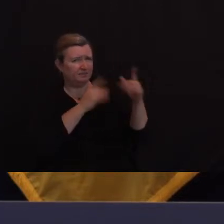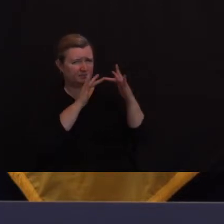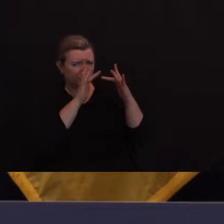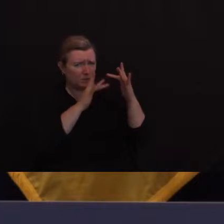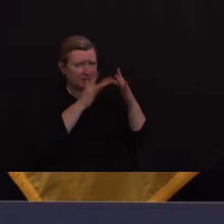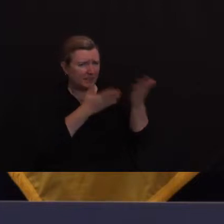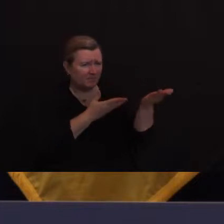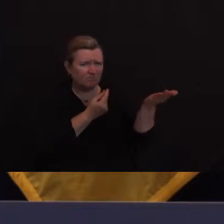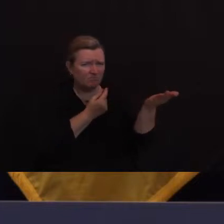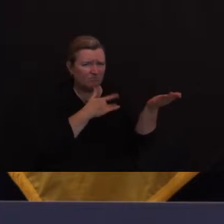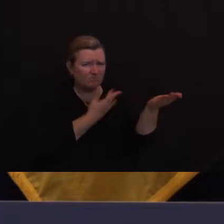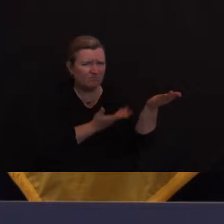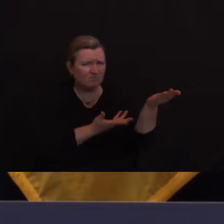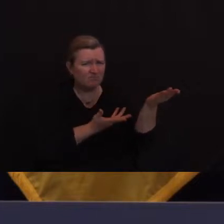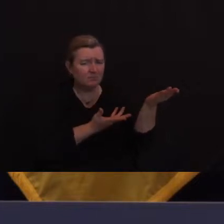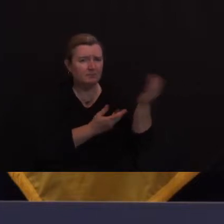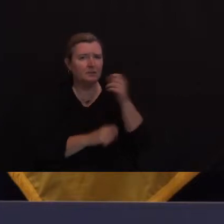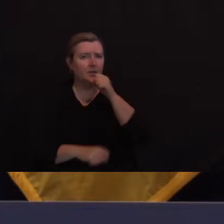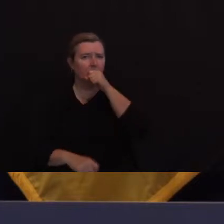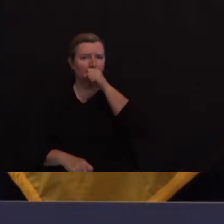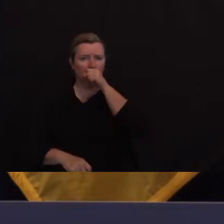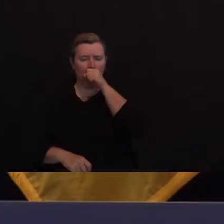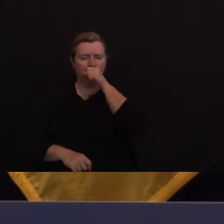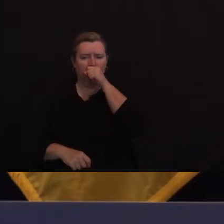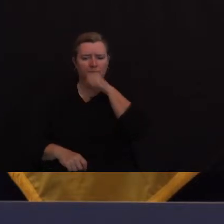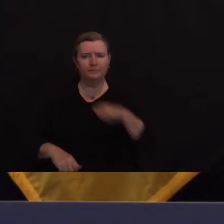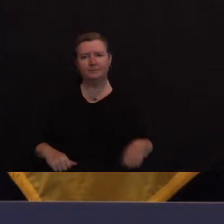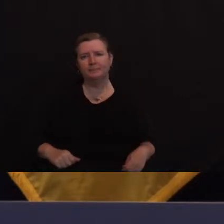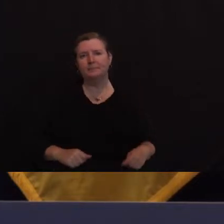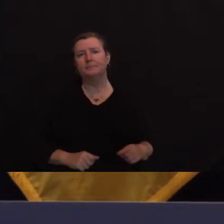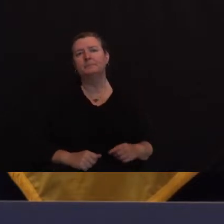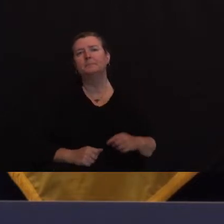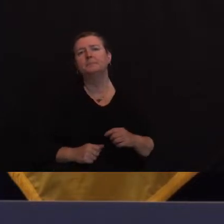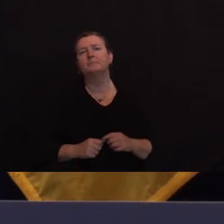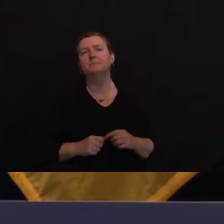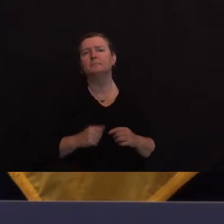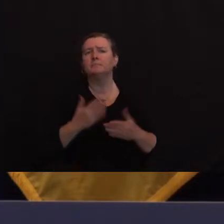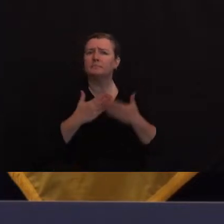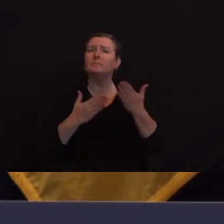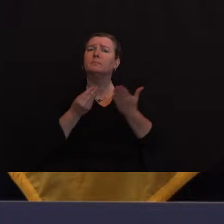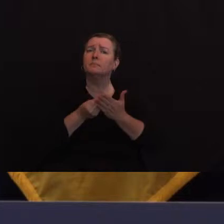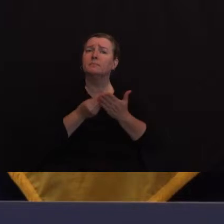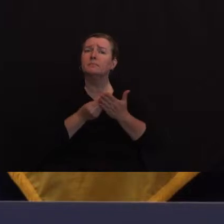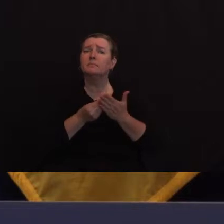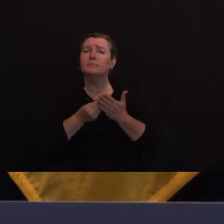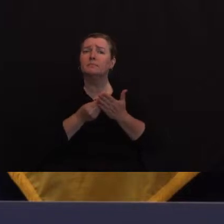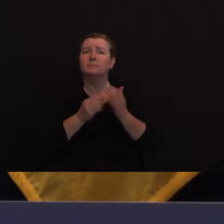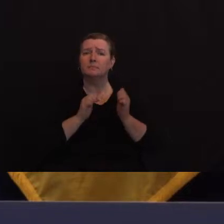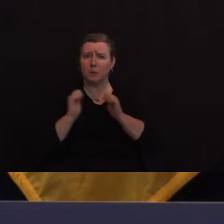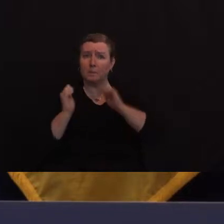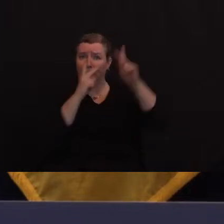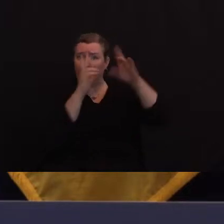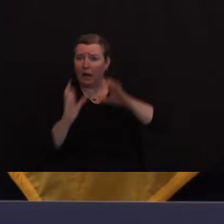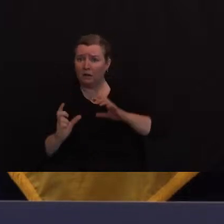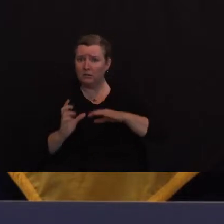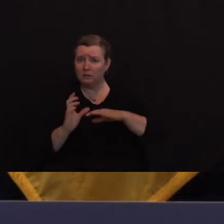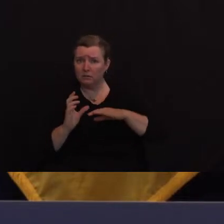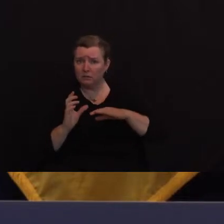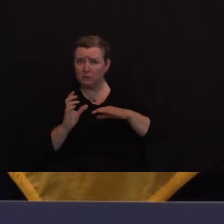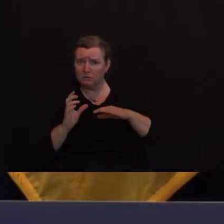urban enterprise zones that were recently refunded. There was some conflicting information I saw